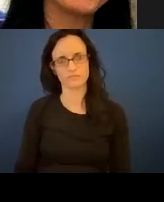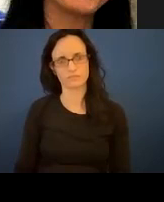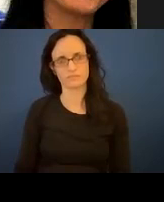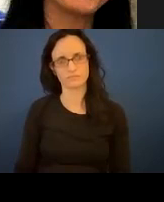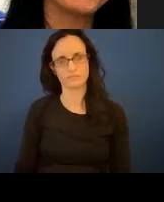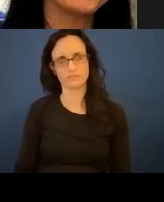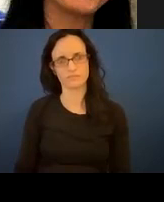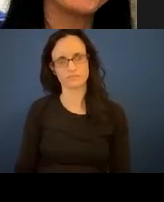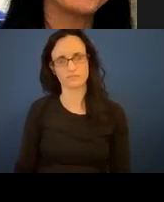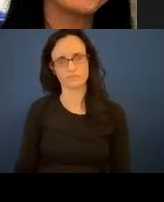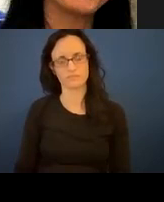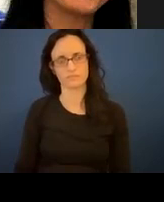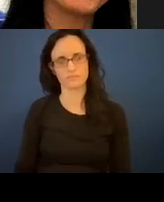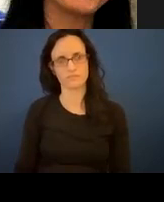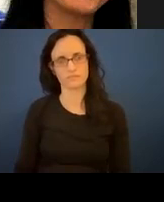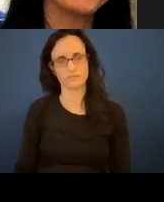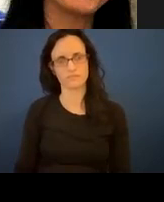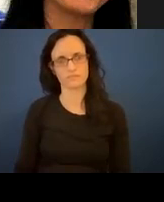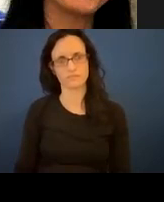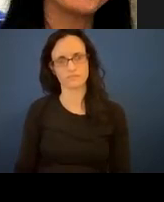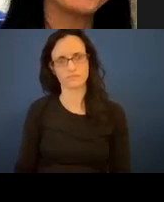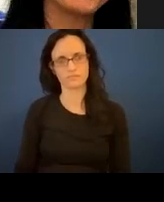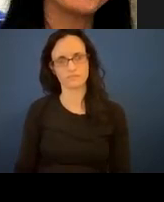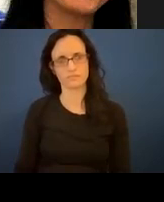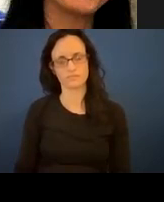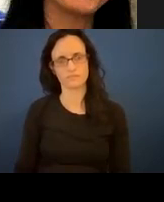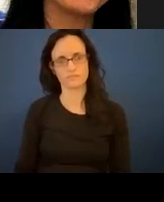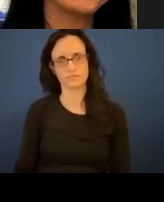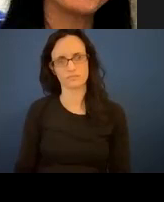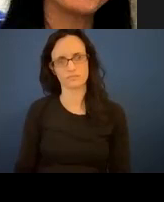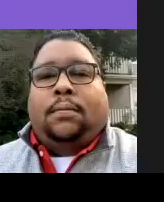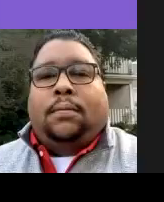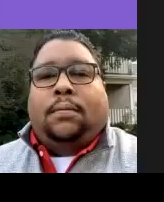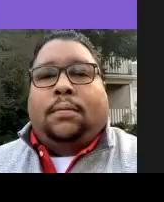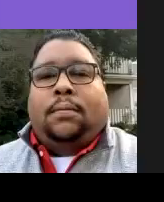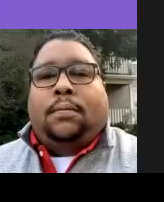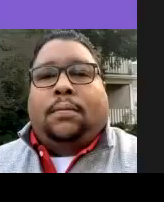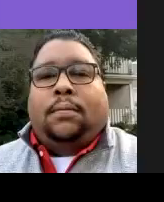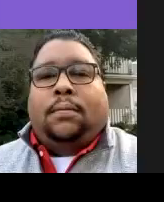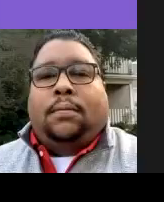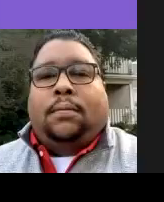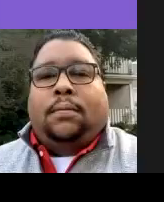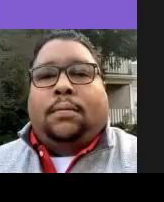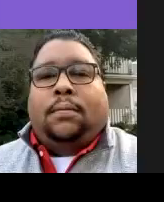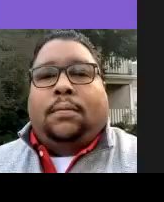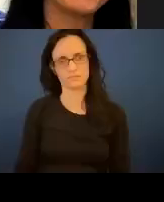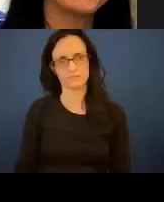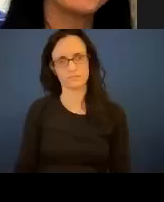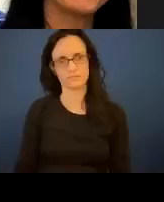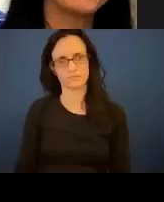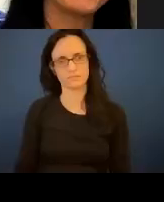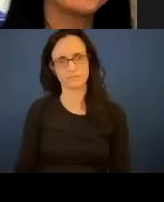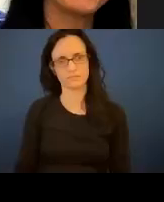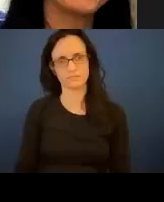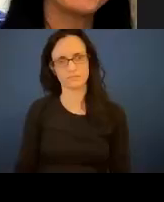So it would be, seems would be evident that exam could be used as a part of